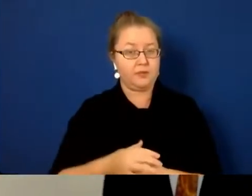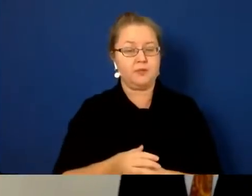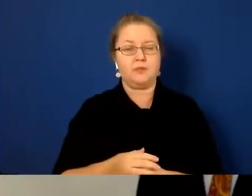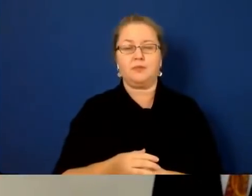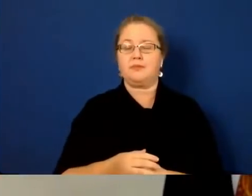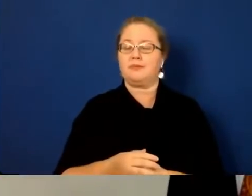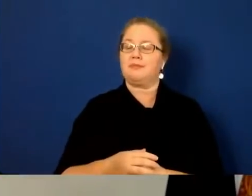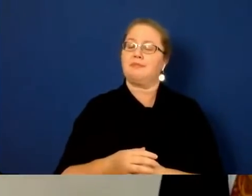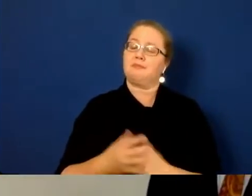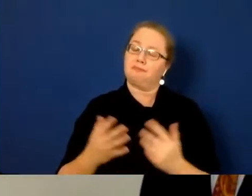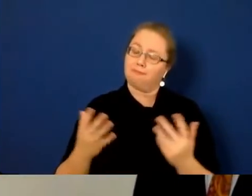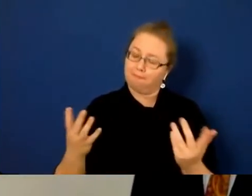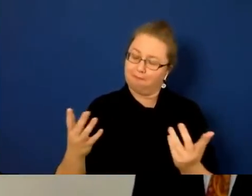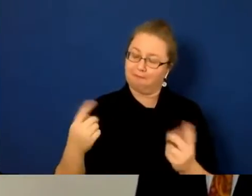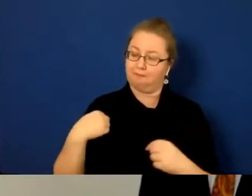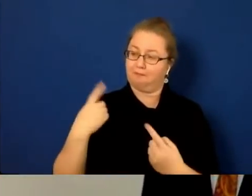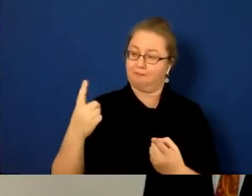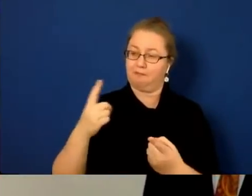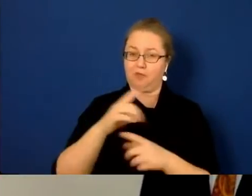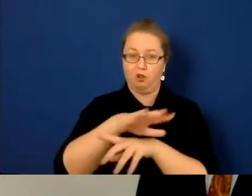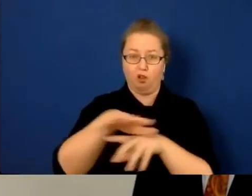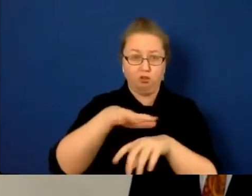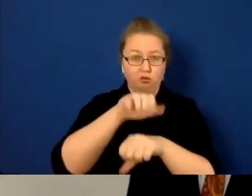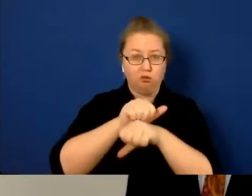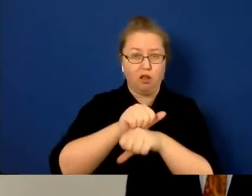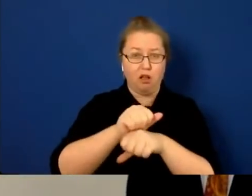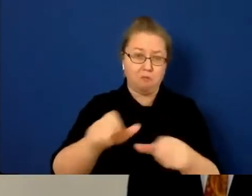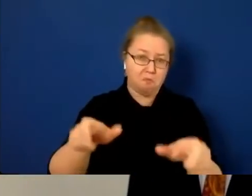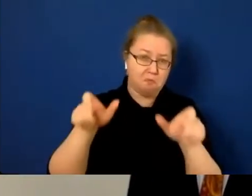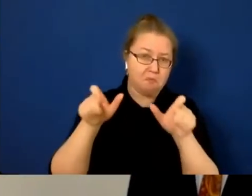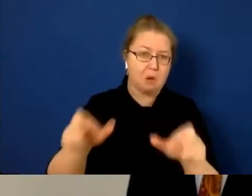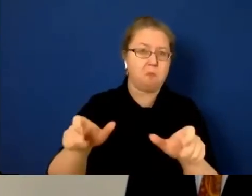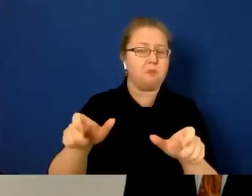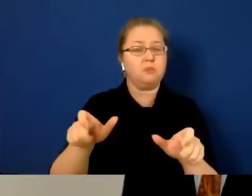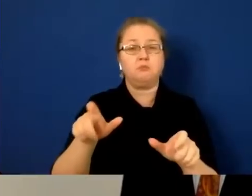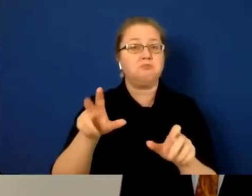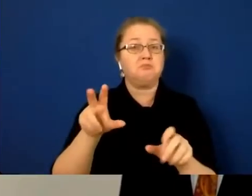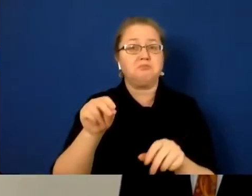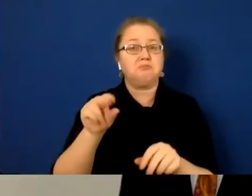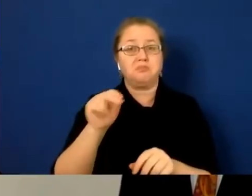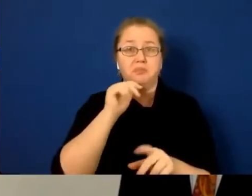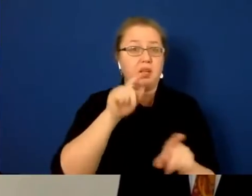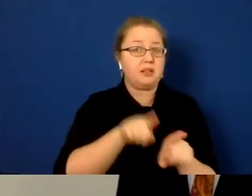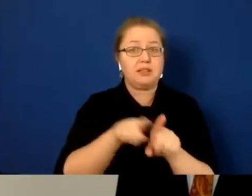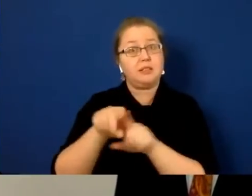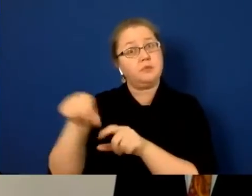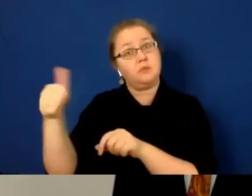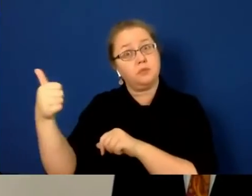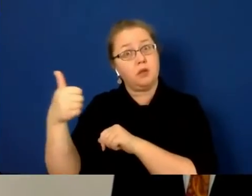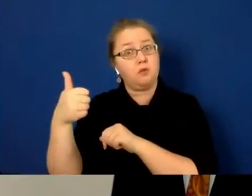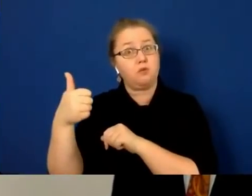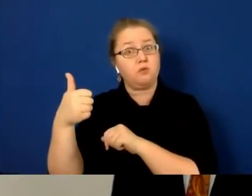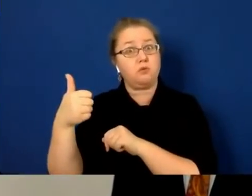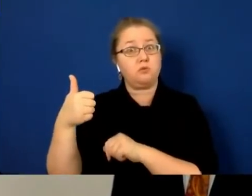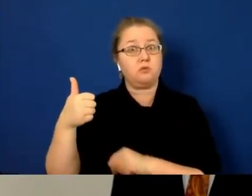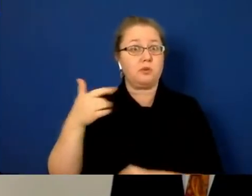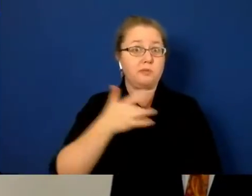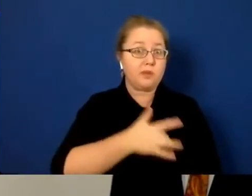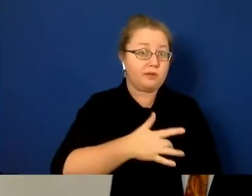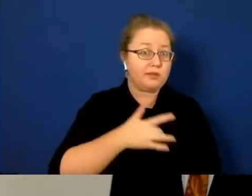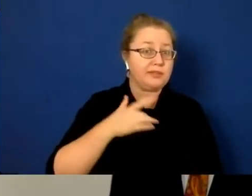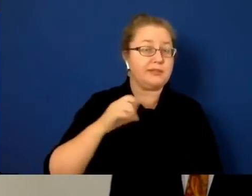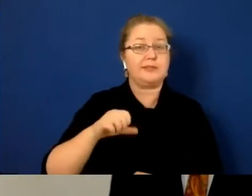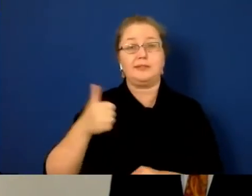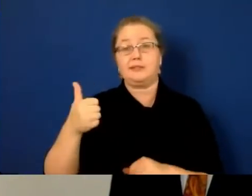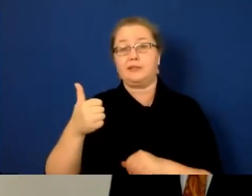lockdown again in Fraser Health without it being a province-wide order. Can you speak on your thoughts on something like that with the numbers we're